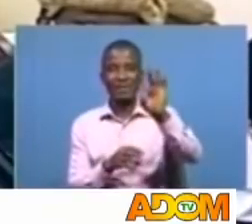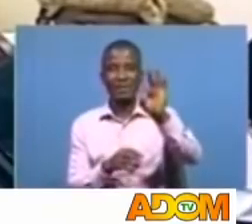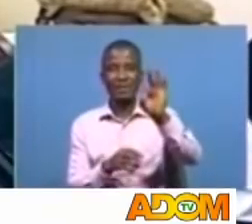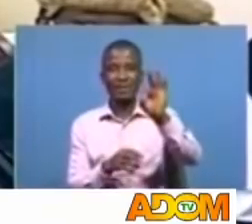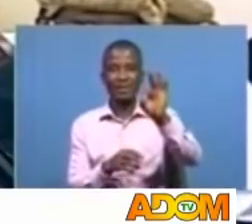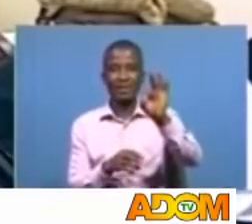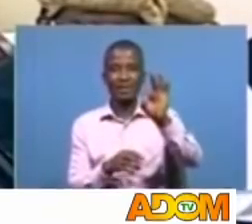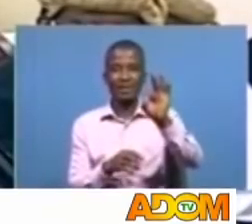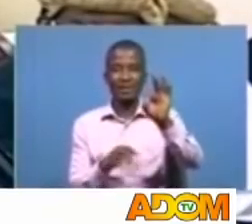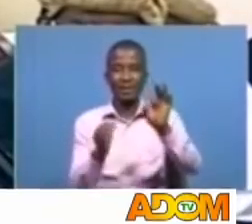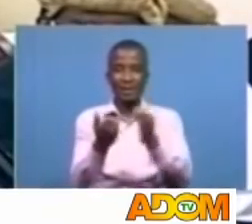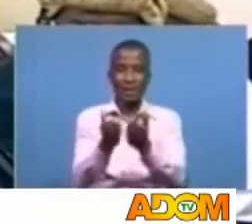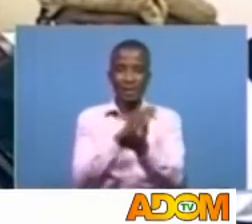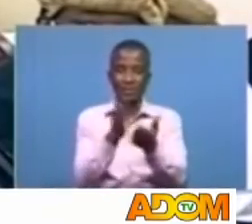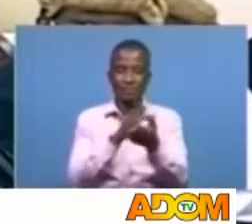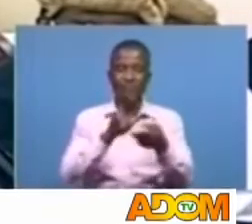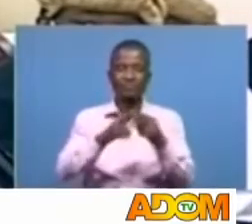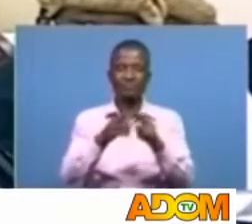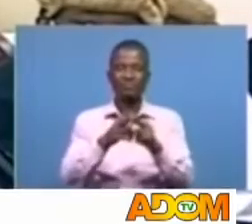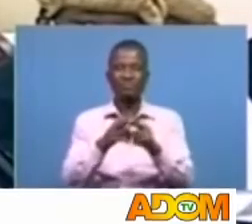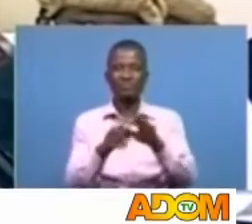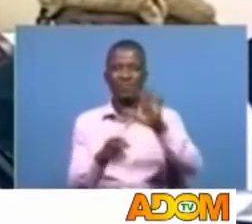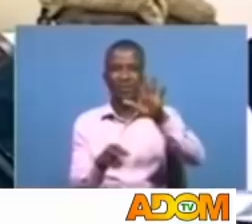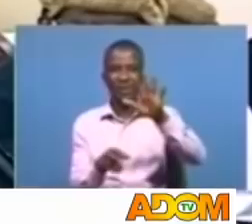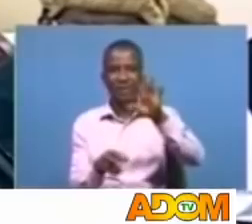569, at pages